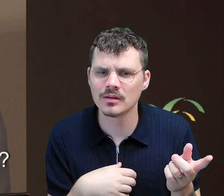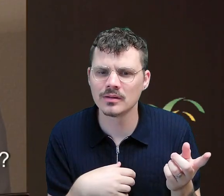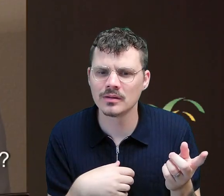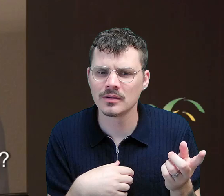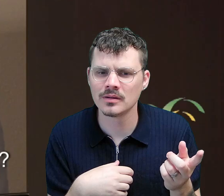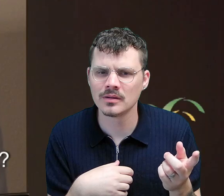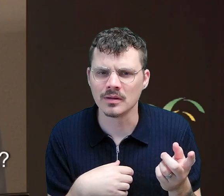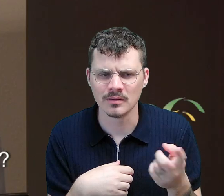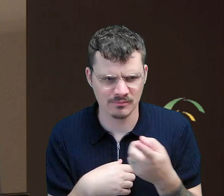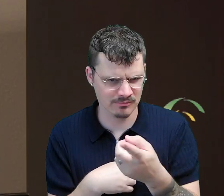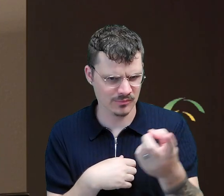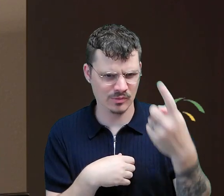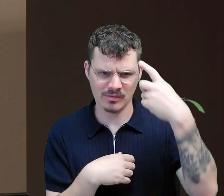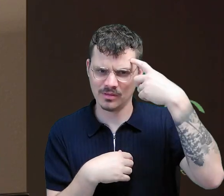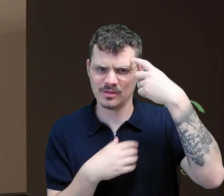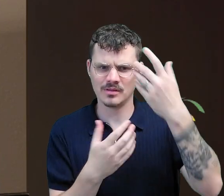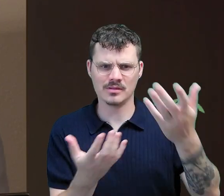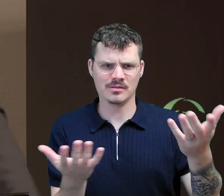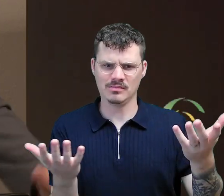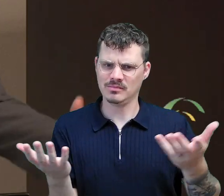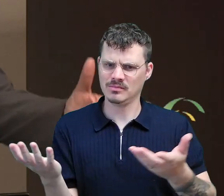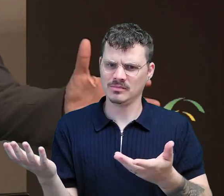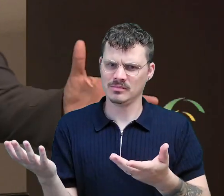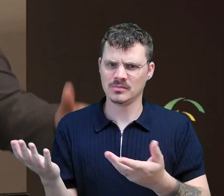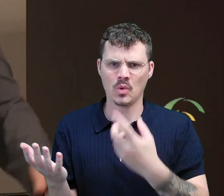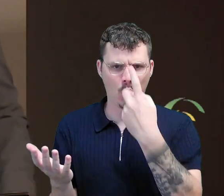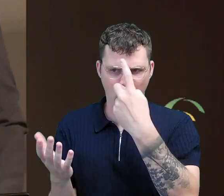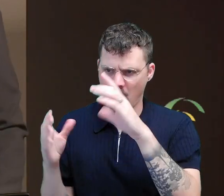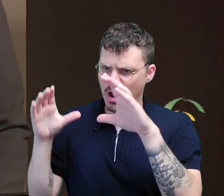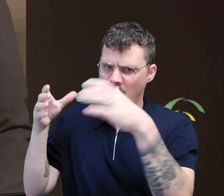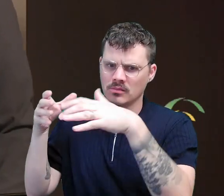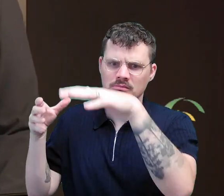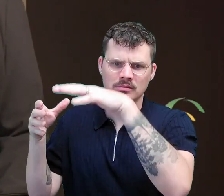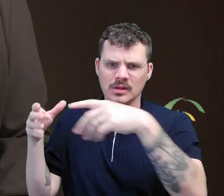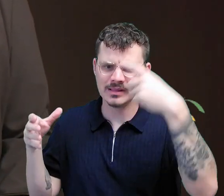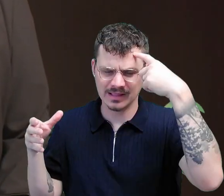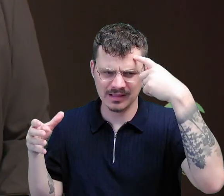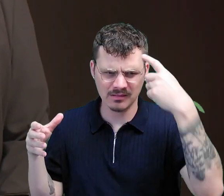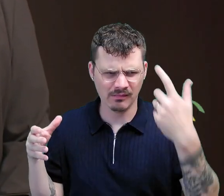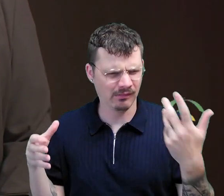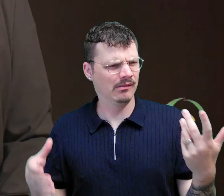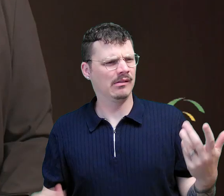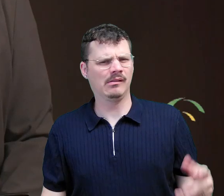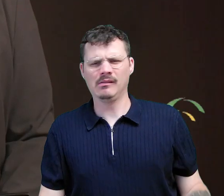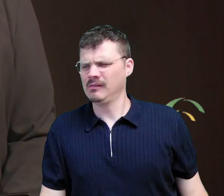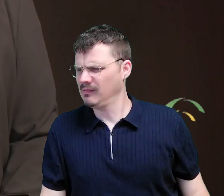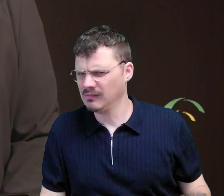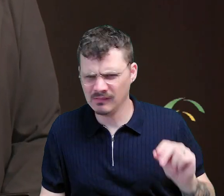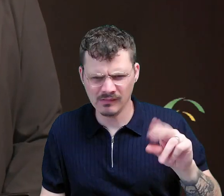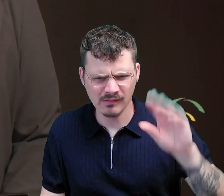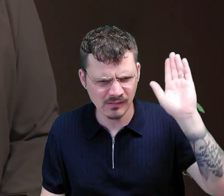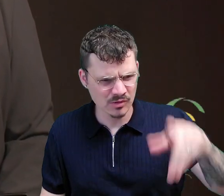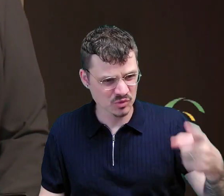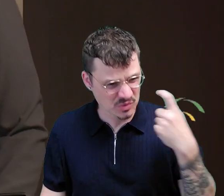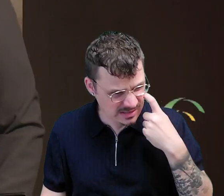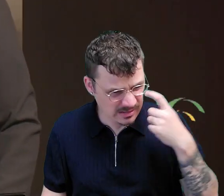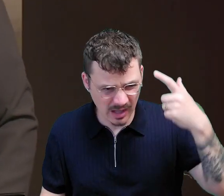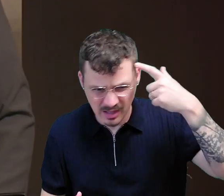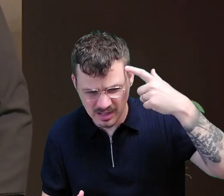What do you guys think about that? One school of thought, are you nuts? Look what happened to